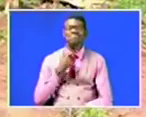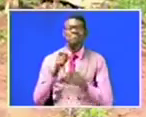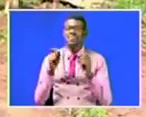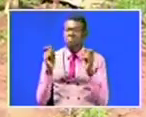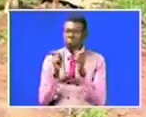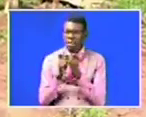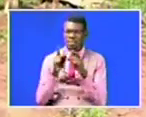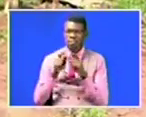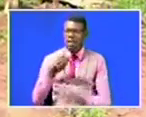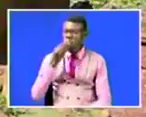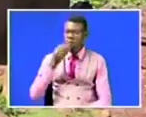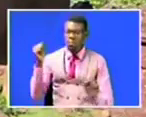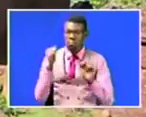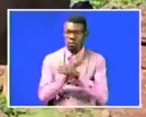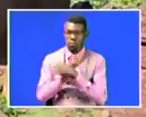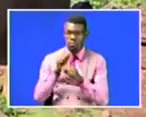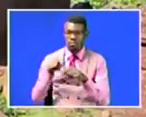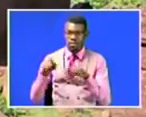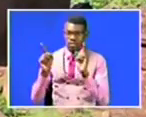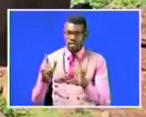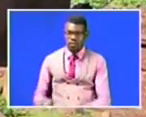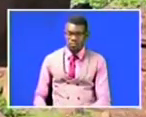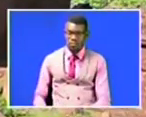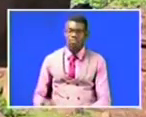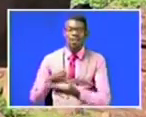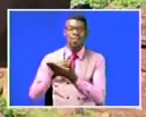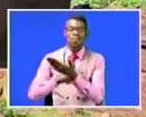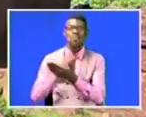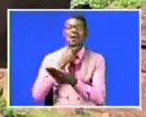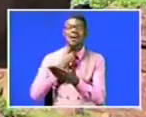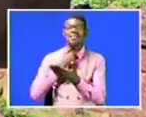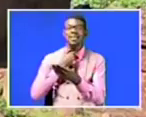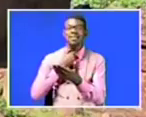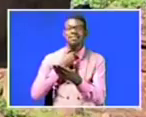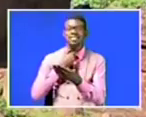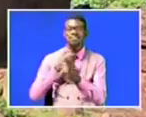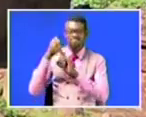to eat. He is a throat cancer warrior.